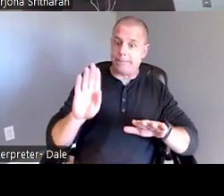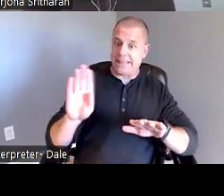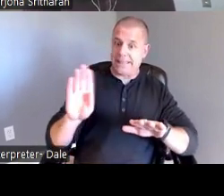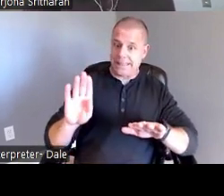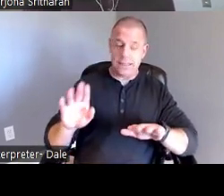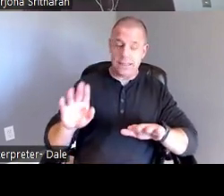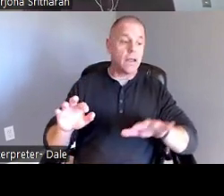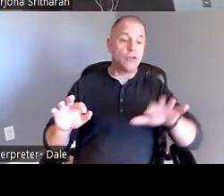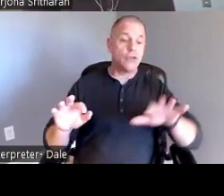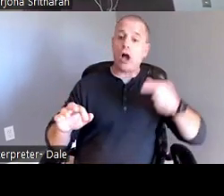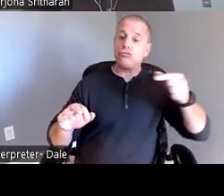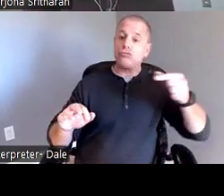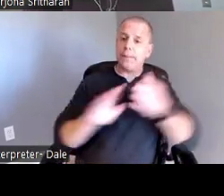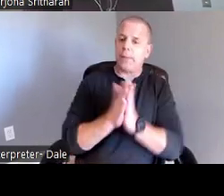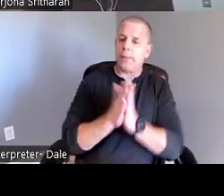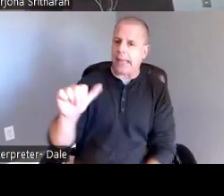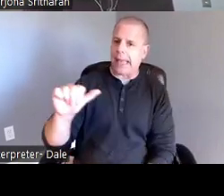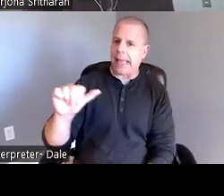be A.